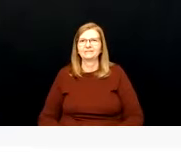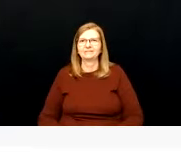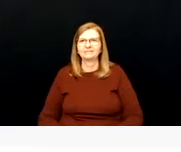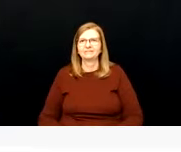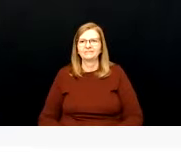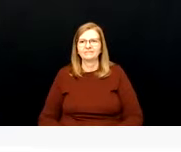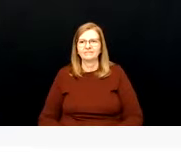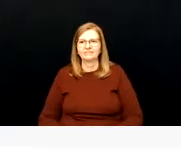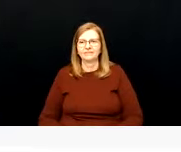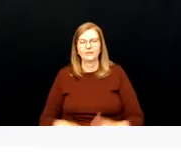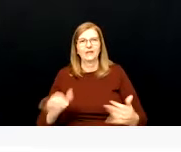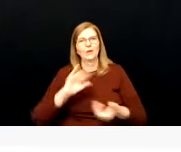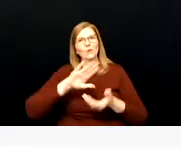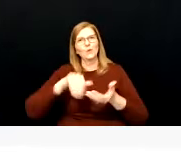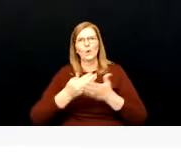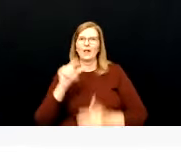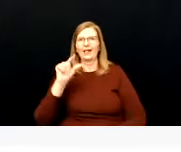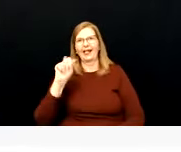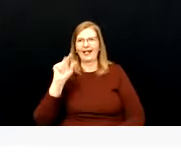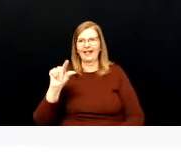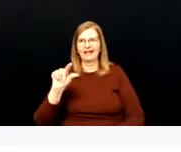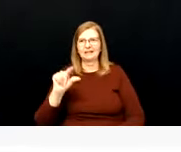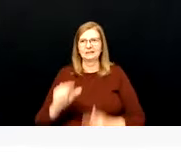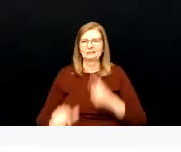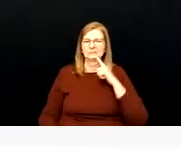Wow, it's like the old gang. I know.